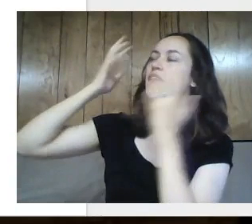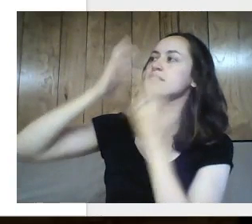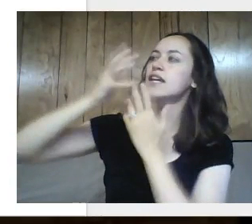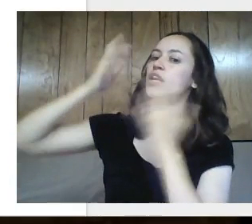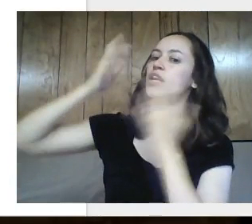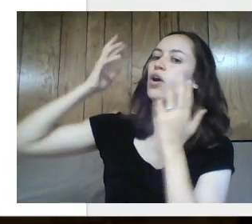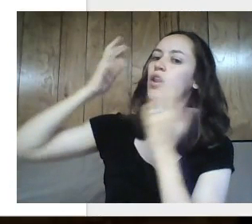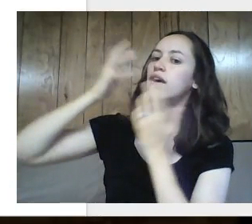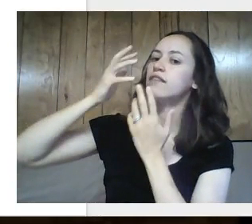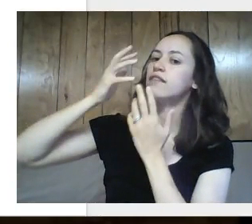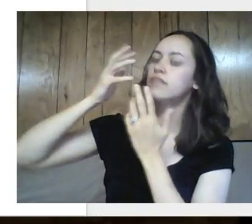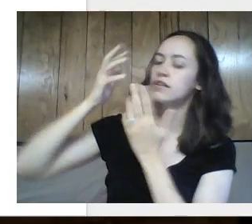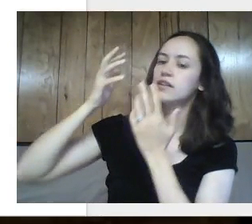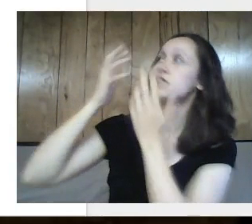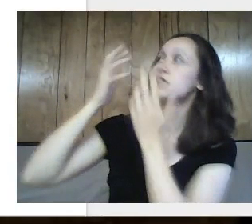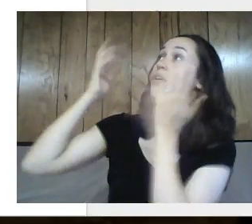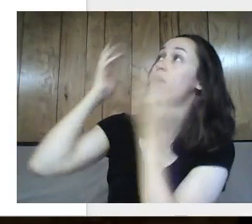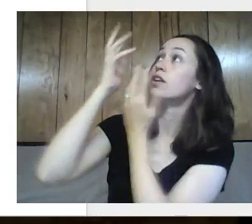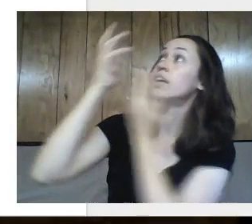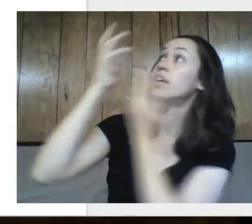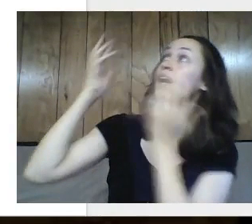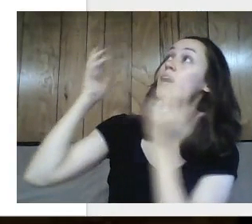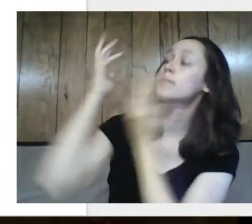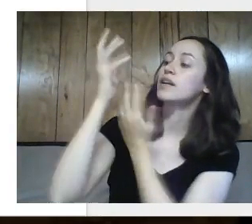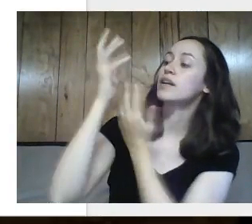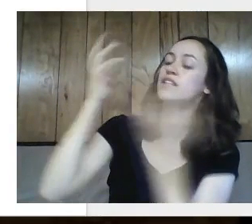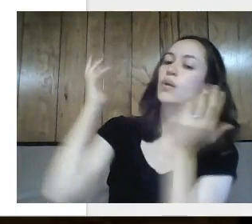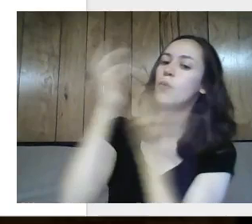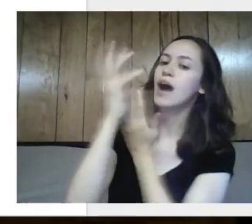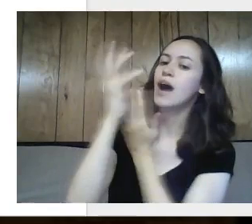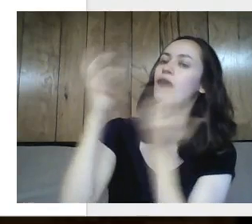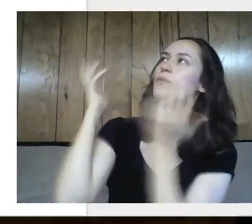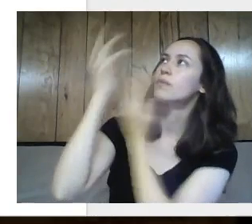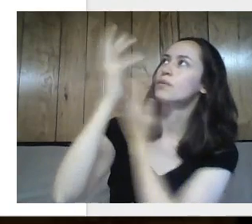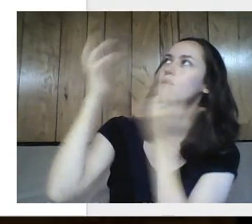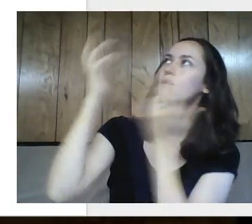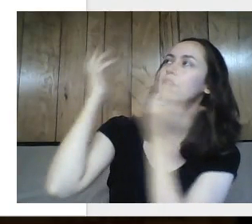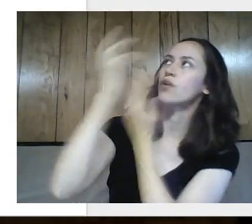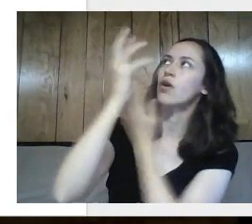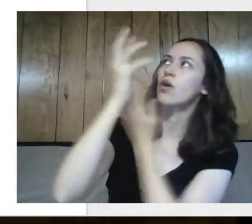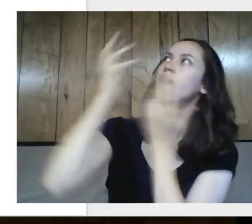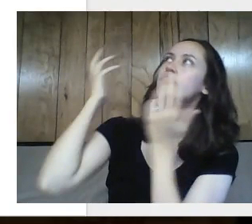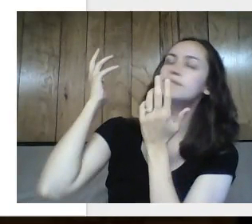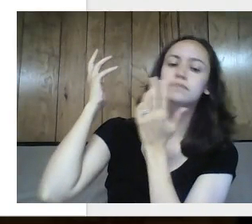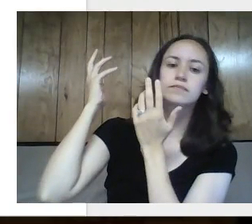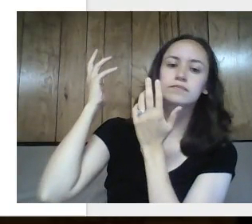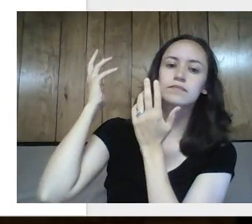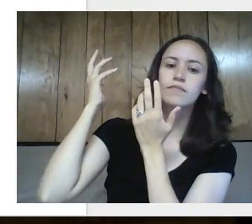And this is like in awe of. So looking up, and it's like, wow, like in awe